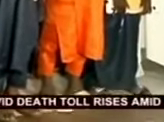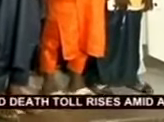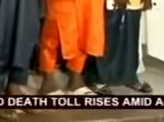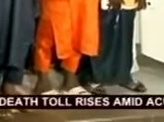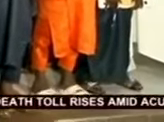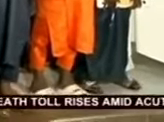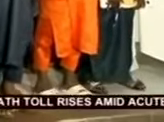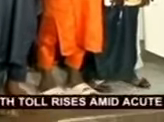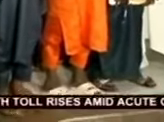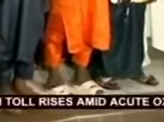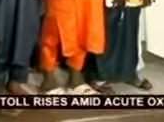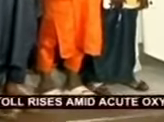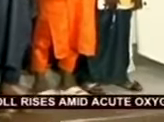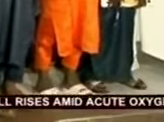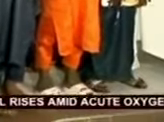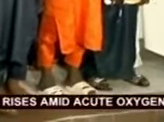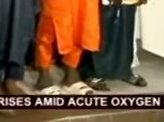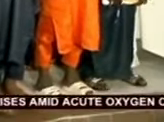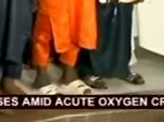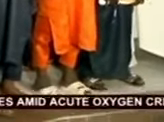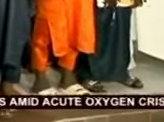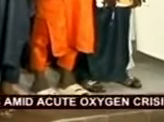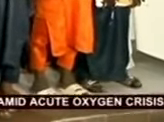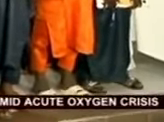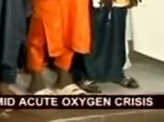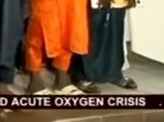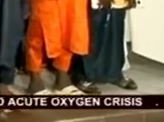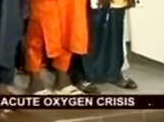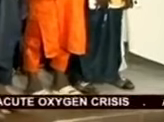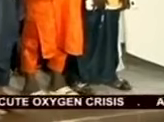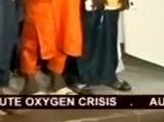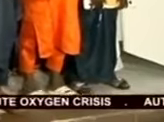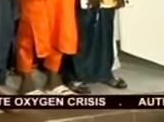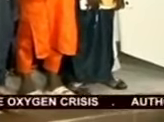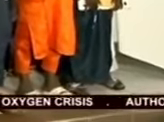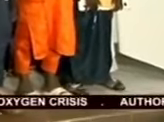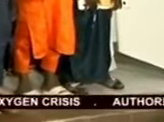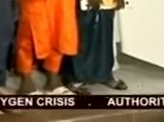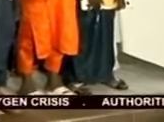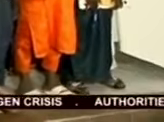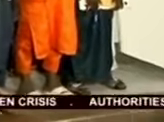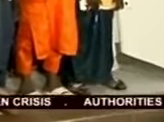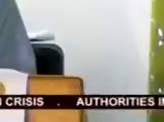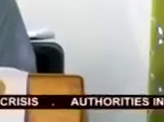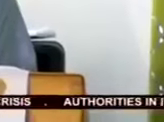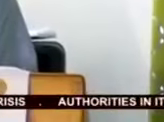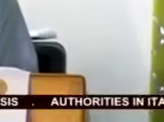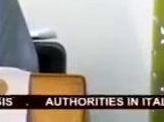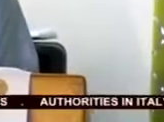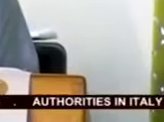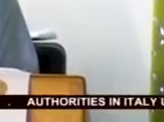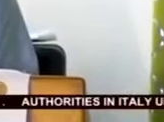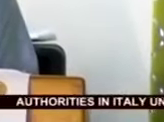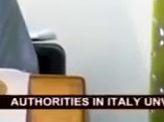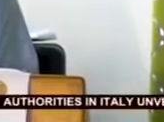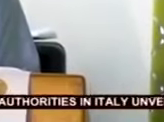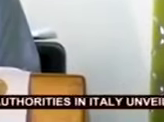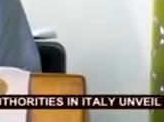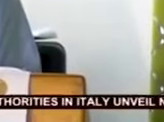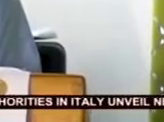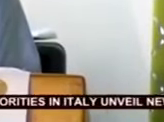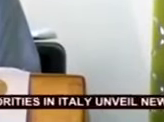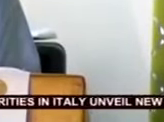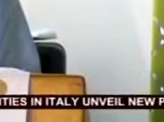di bake anila alfalu ay wal fanan susun di bake fulan jango bije min bije wolam nyande ko nyin